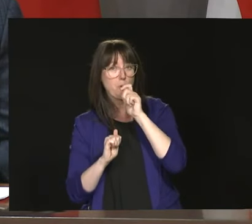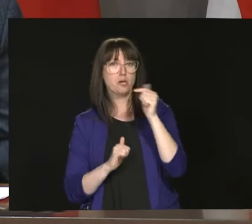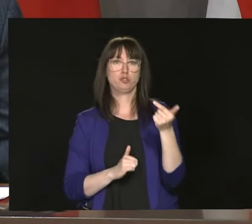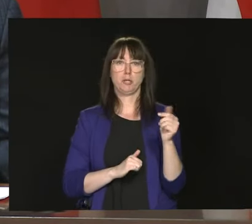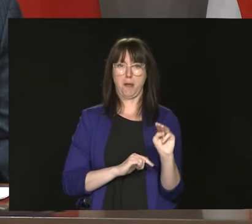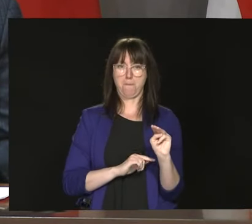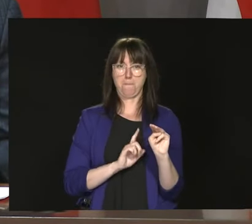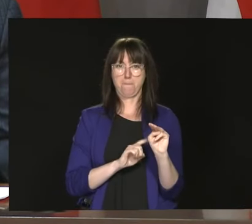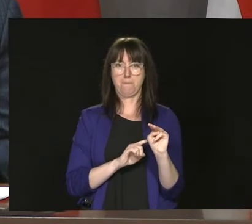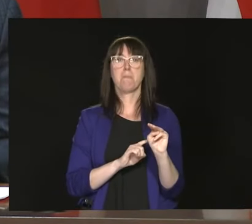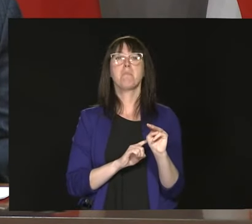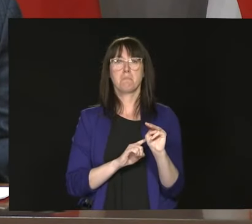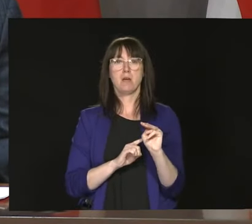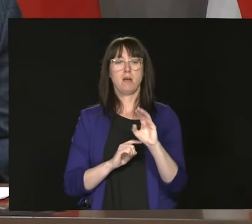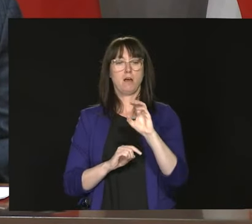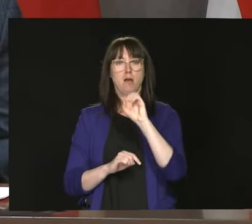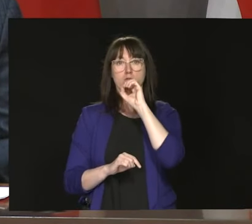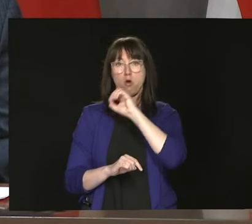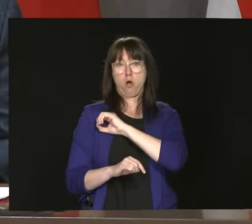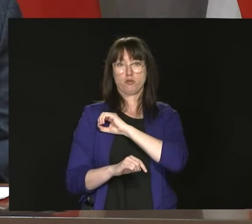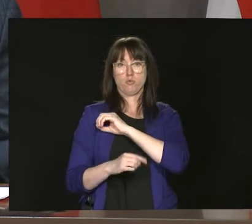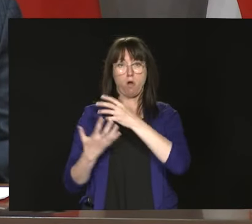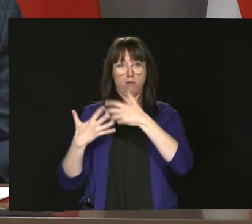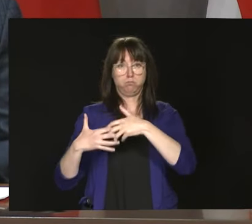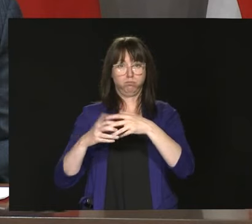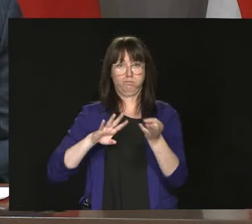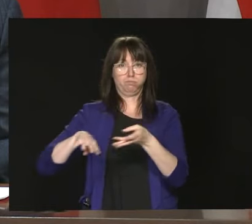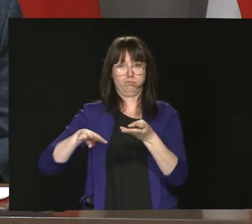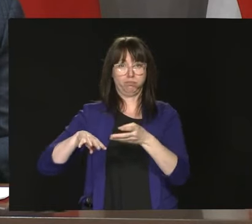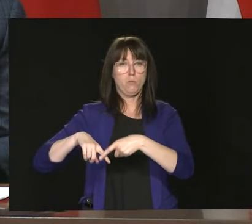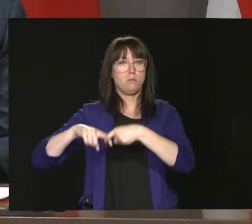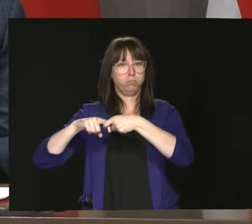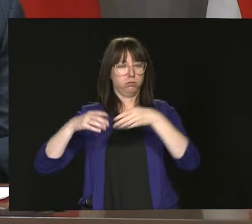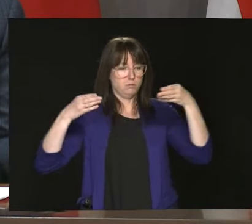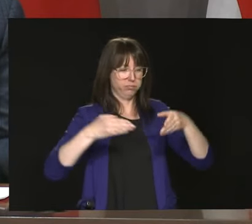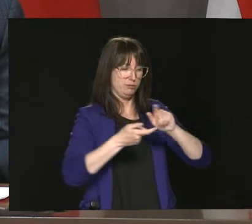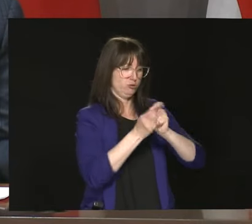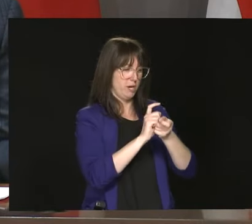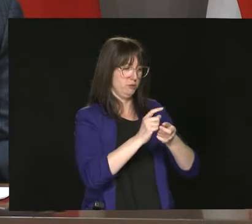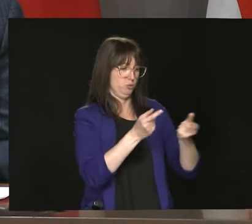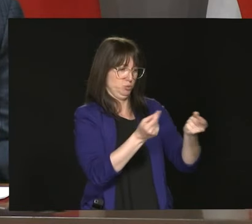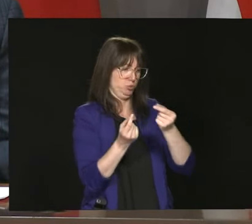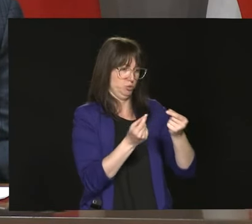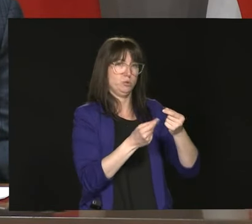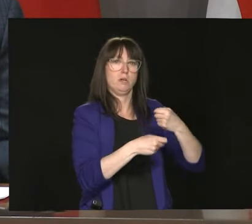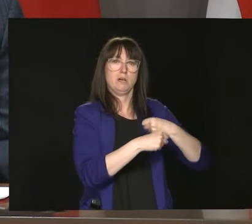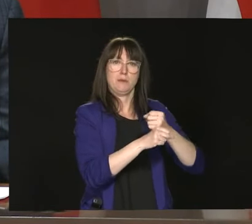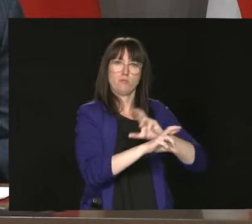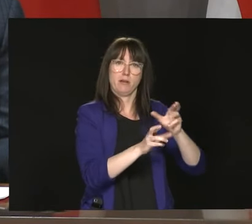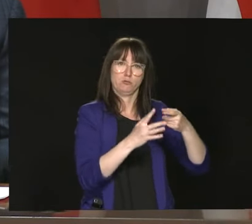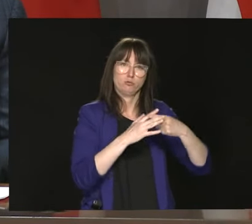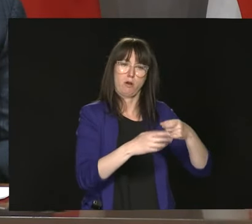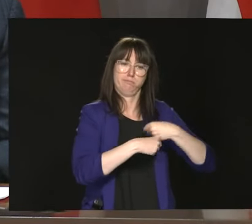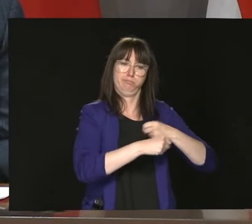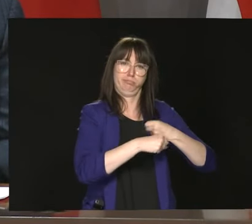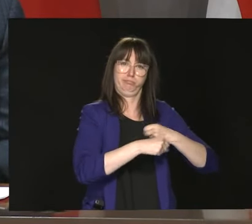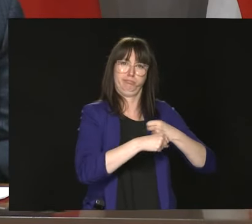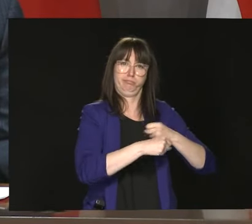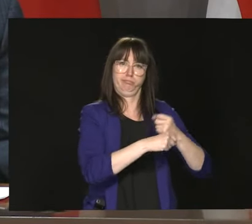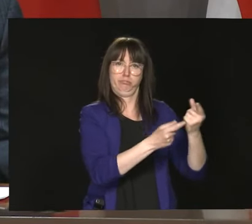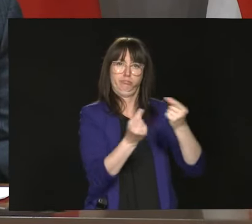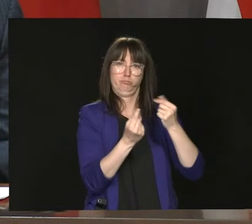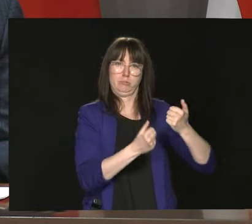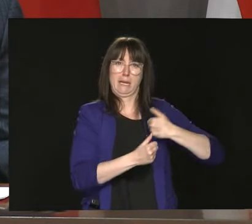Oshawa assembly plant to help with the mass production here in Canada, and we're assisting them in this process. Bravo à toutes